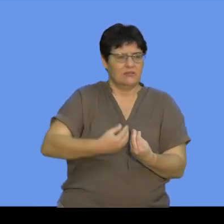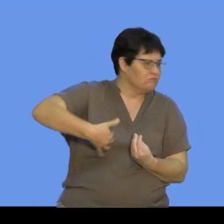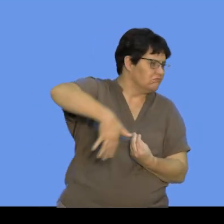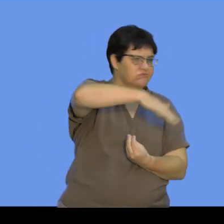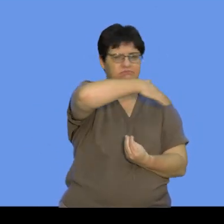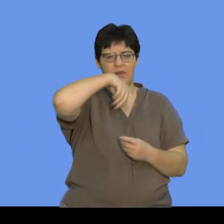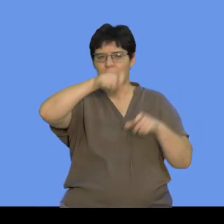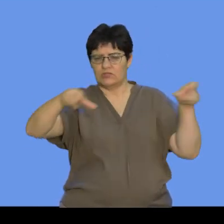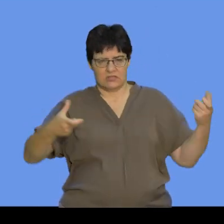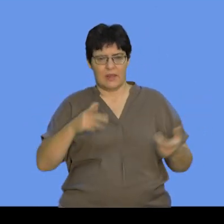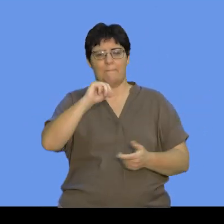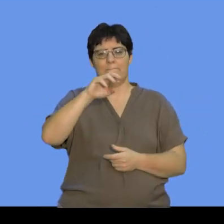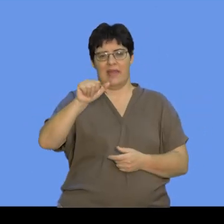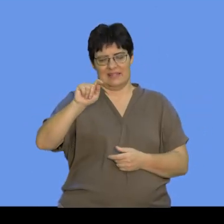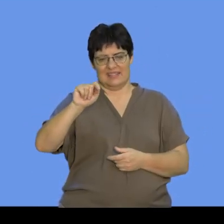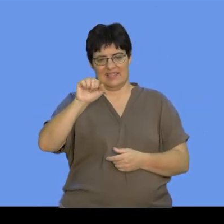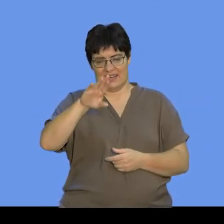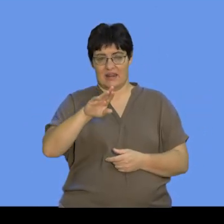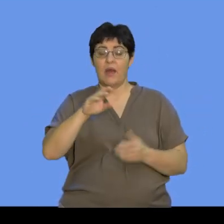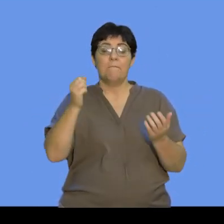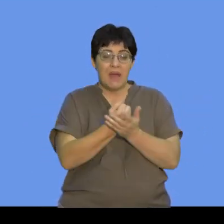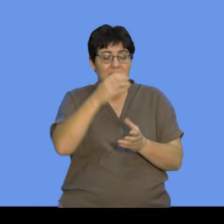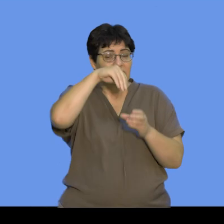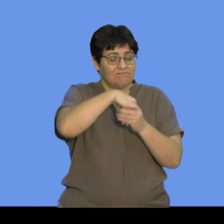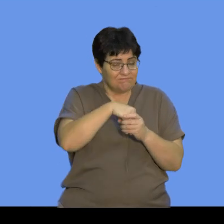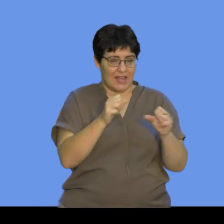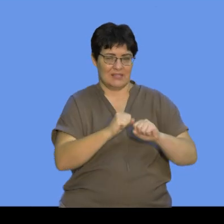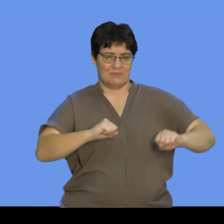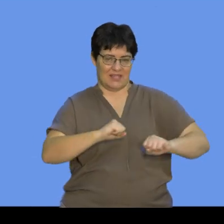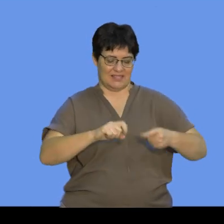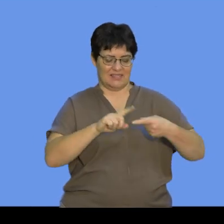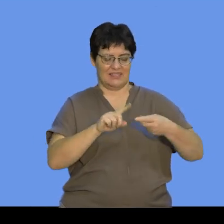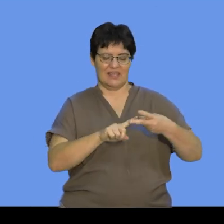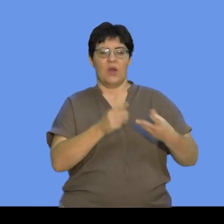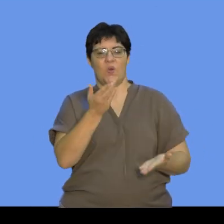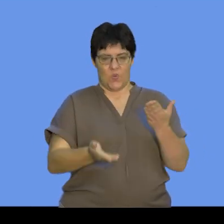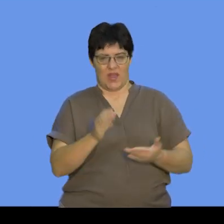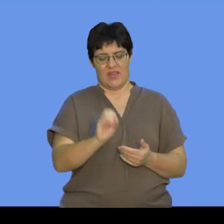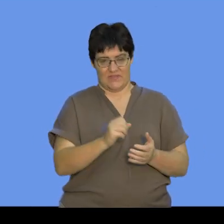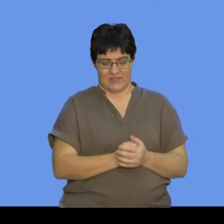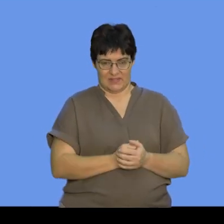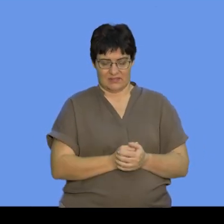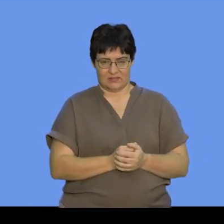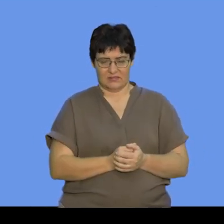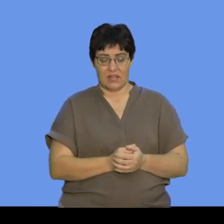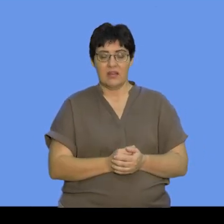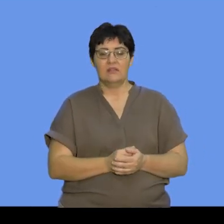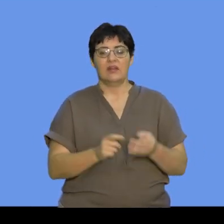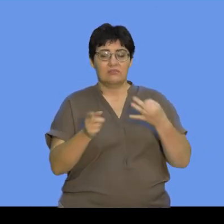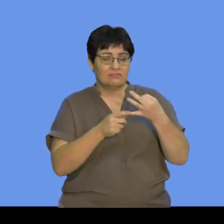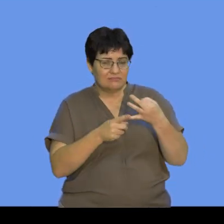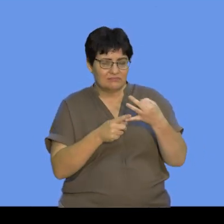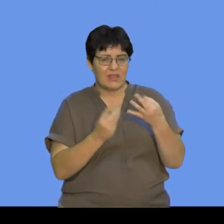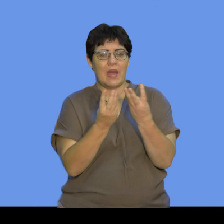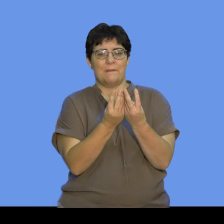is matter as long as it occupies space and it has got mass. So material will be used interchangeable